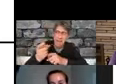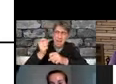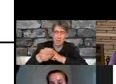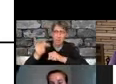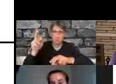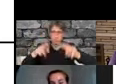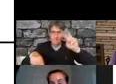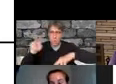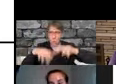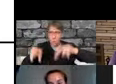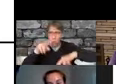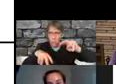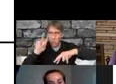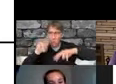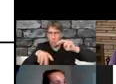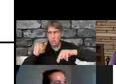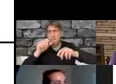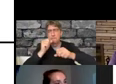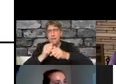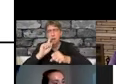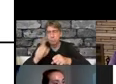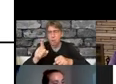gaps and make sure the network continues to meet our goals.